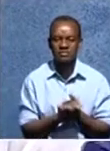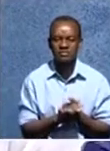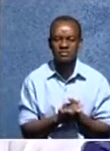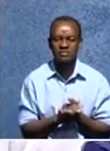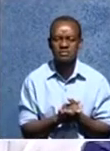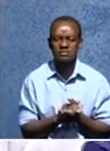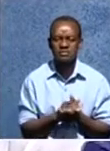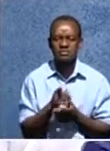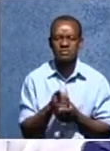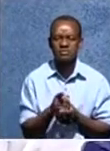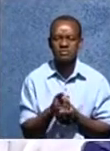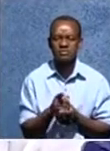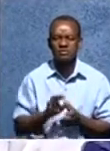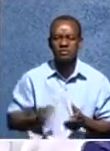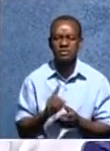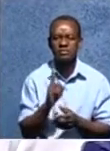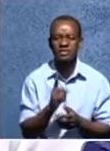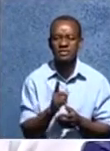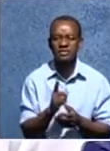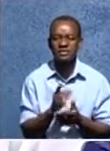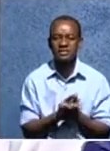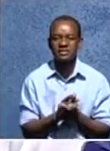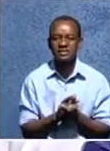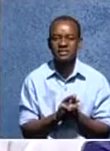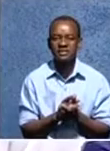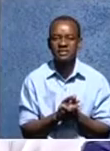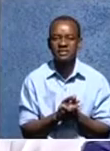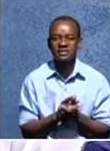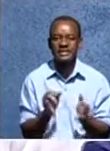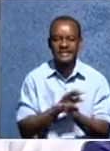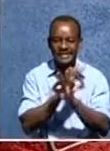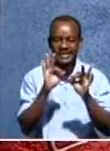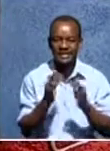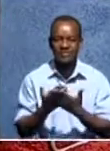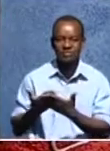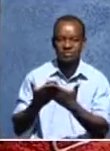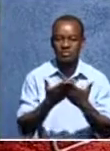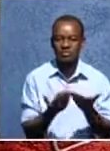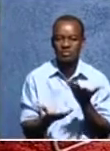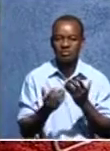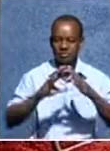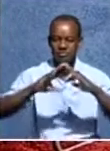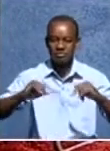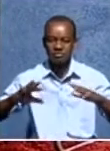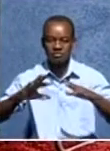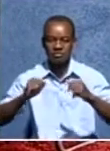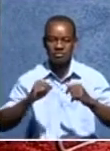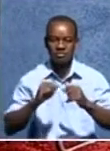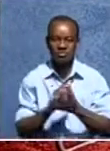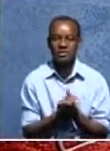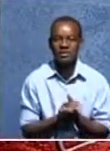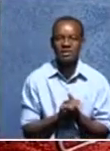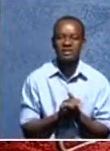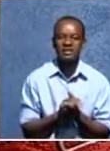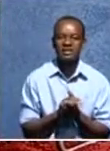to luxury lodges. Mm-hmm. So if you really are into camping, of course, $60 per person per night. So basically what you're saying